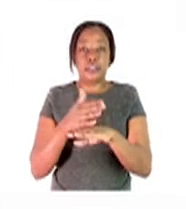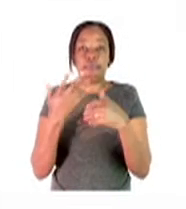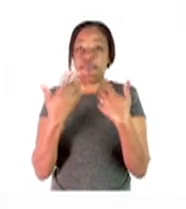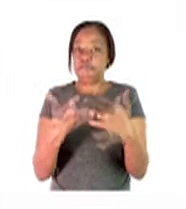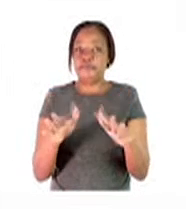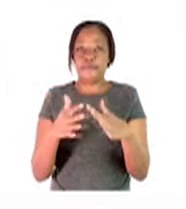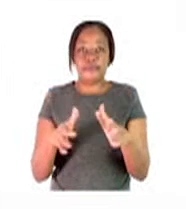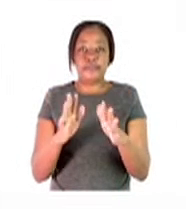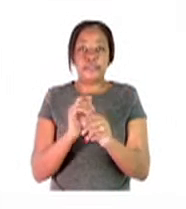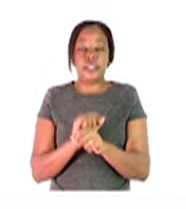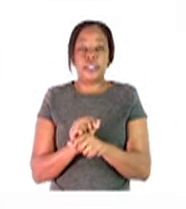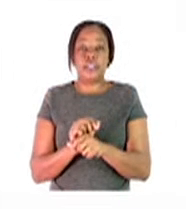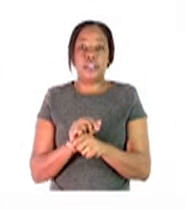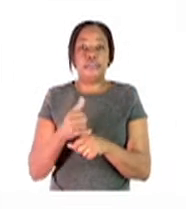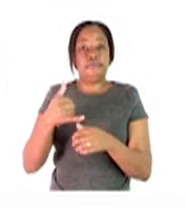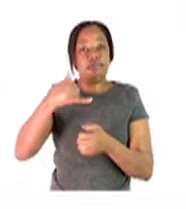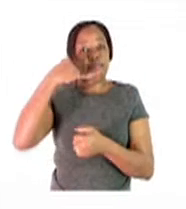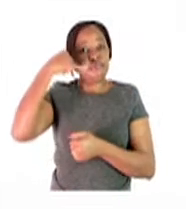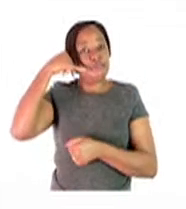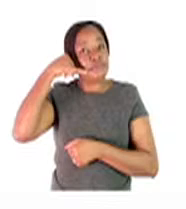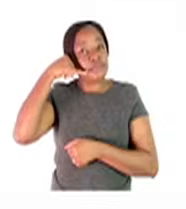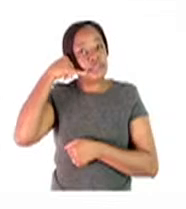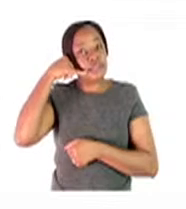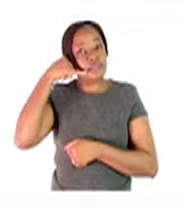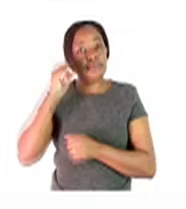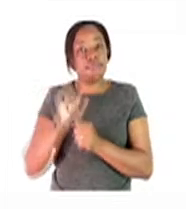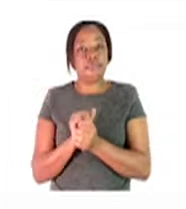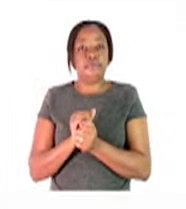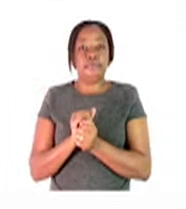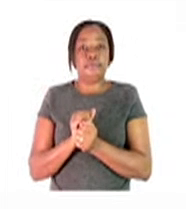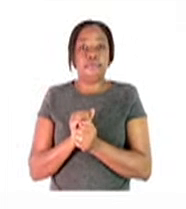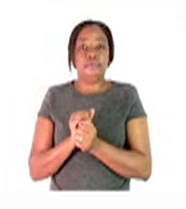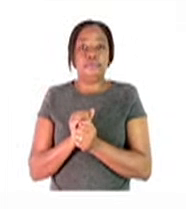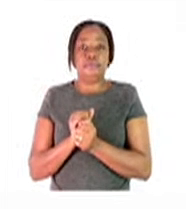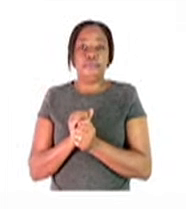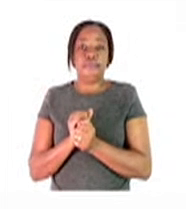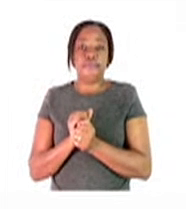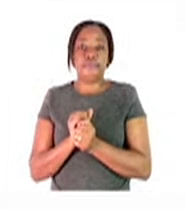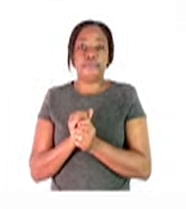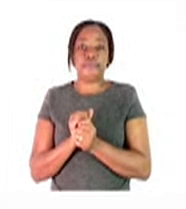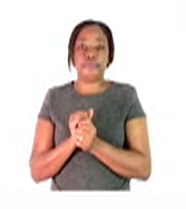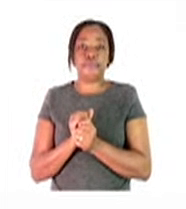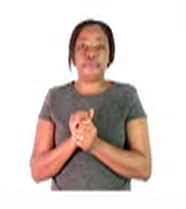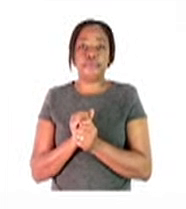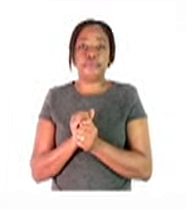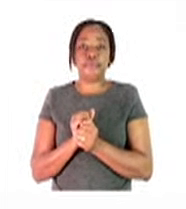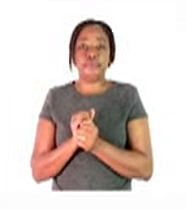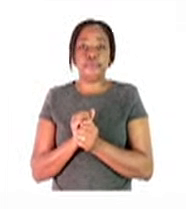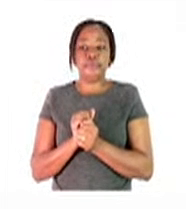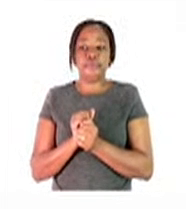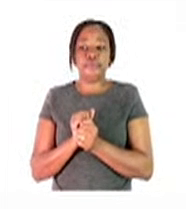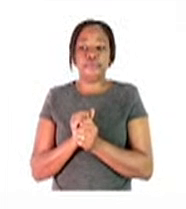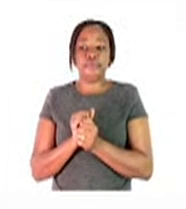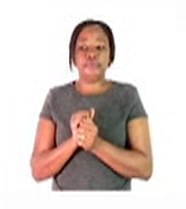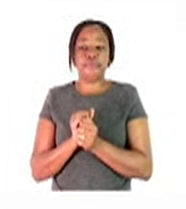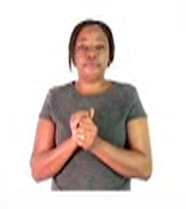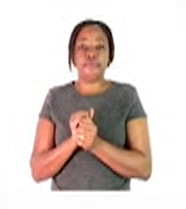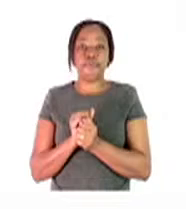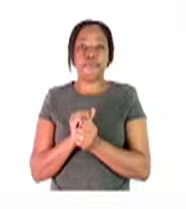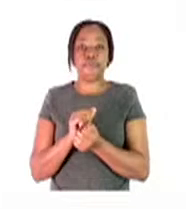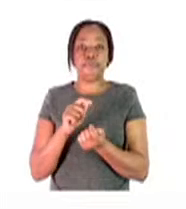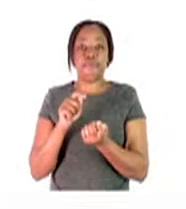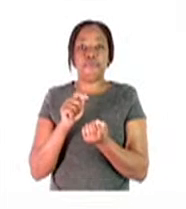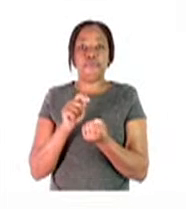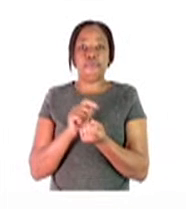top there, the cell phone that I have just shown you. We call it a smartphone because the numbers are just inside. It's just a screen where you